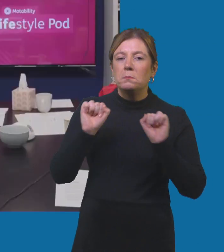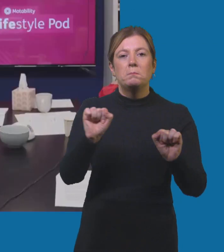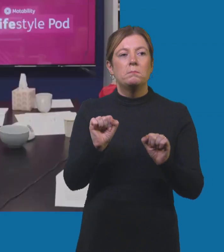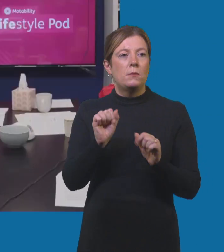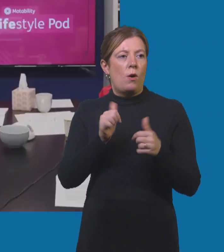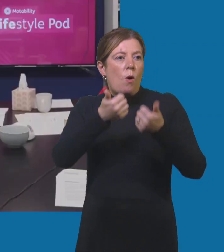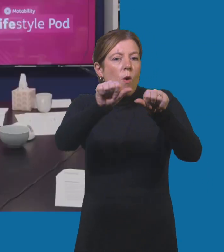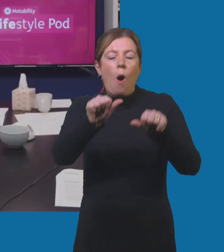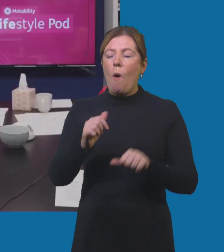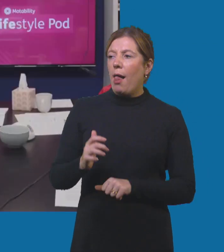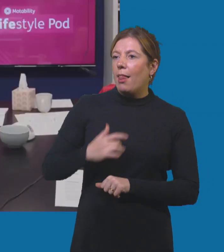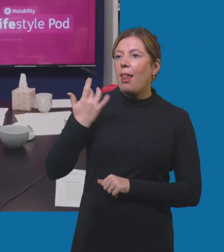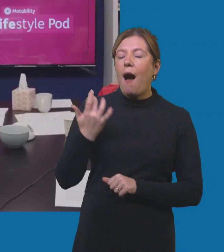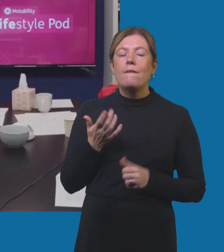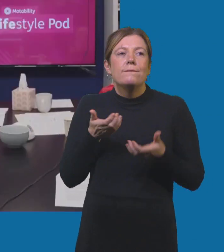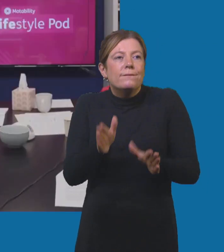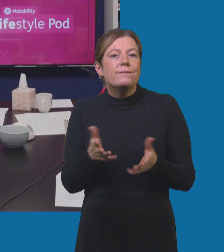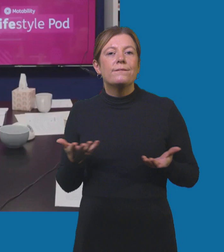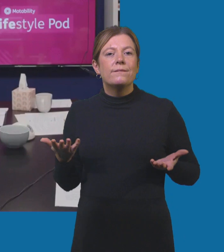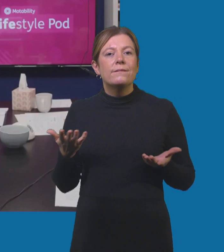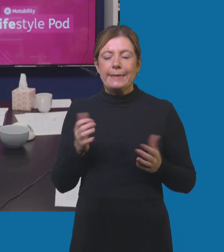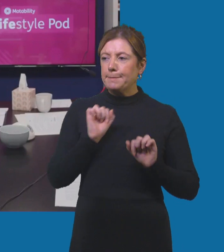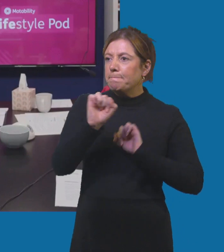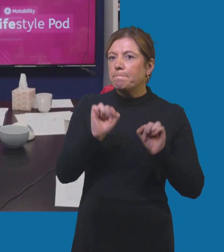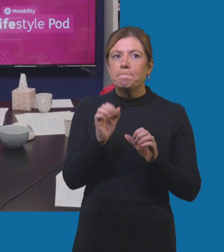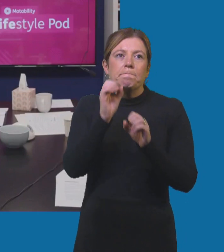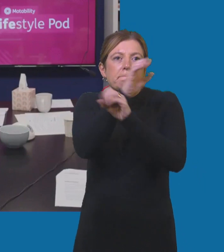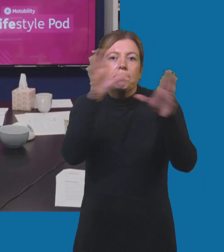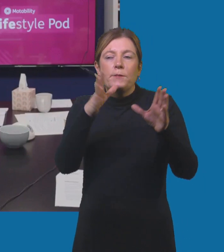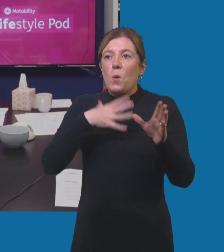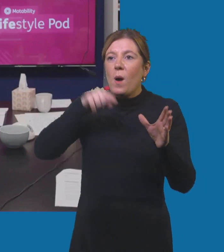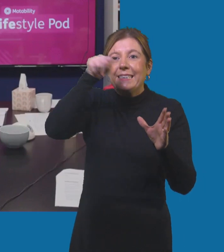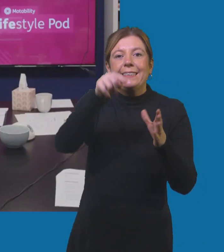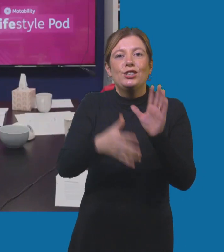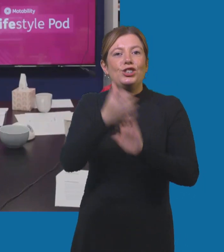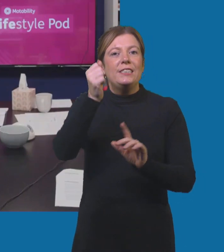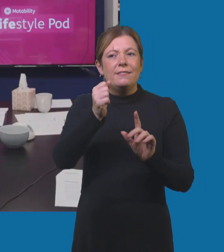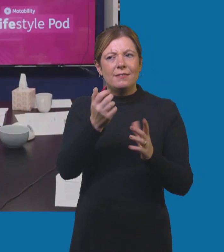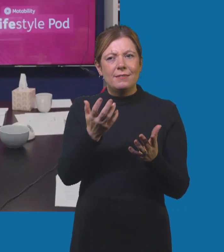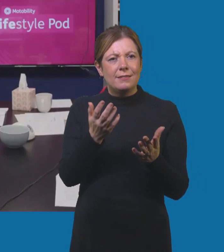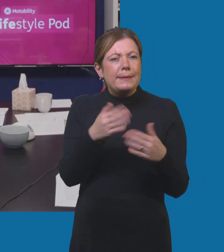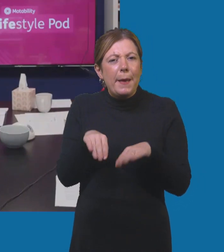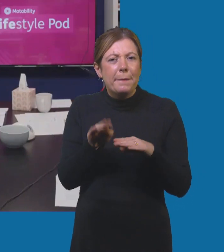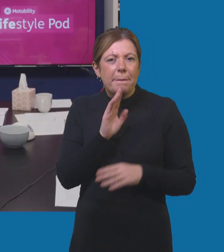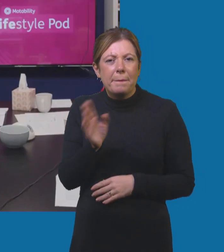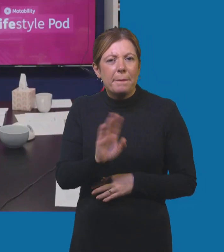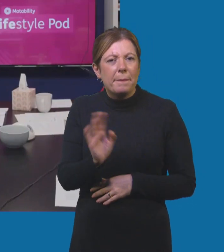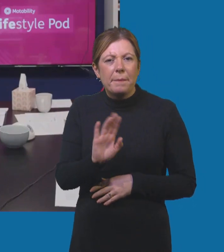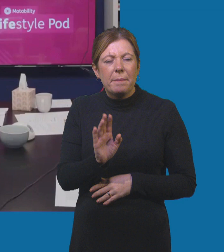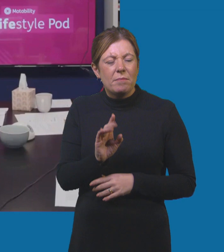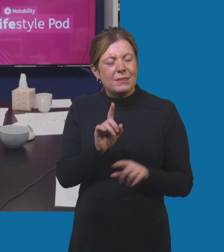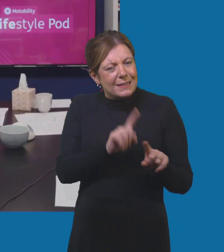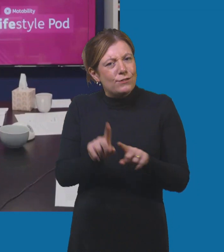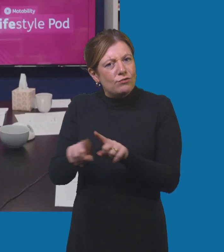different lifestyles, different things they want to achieve. You know, we don't all have to push ourselves every